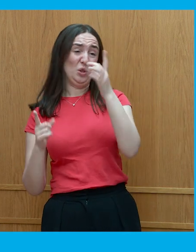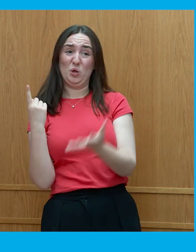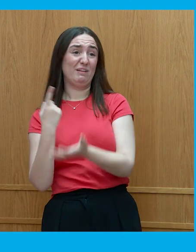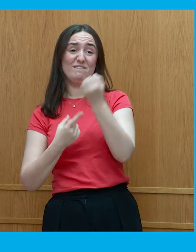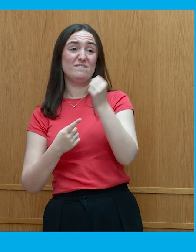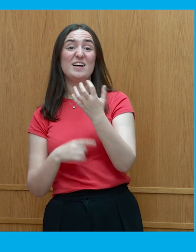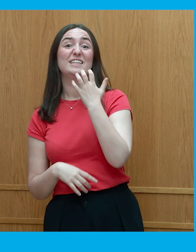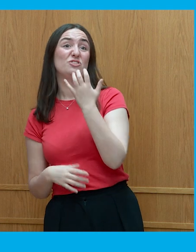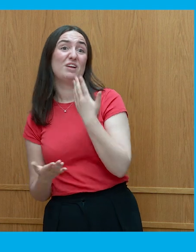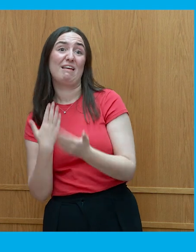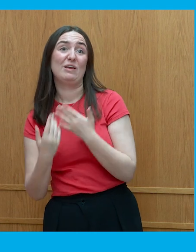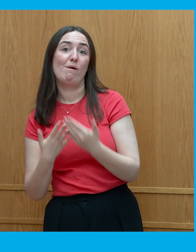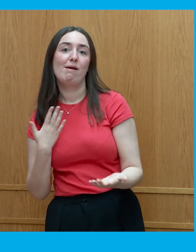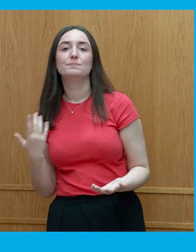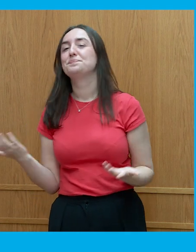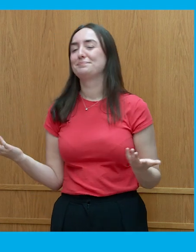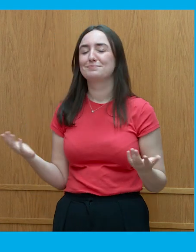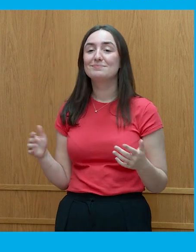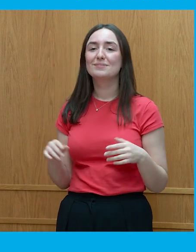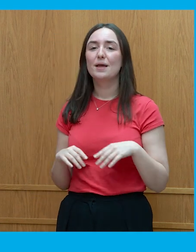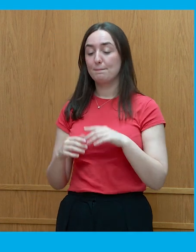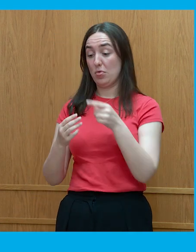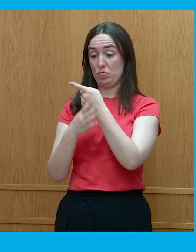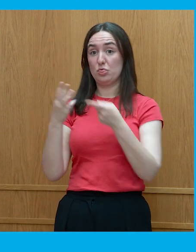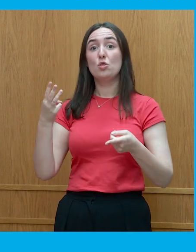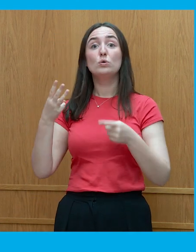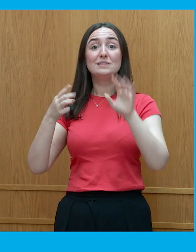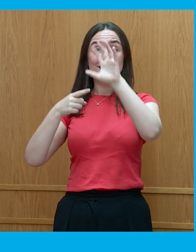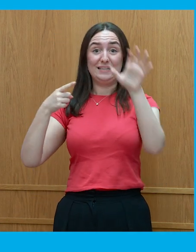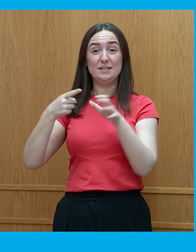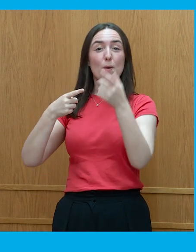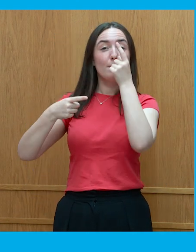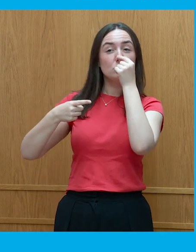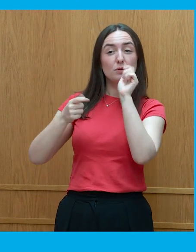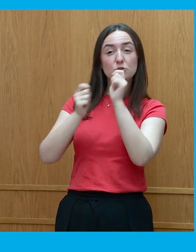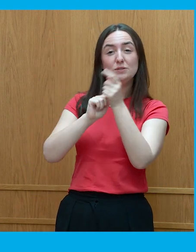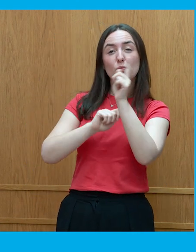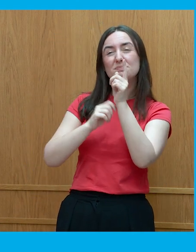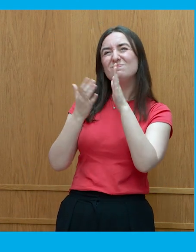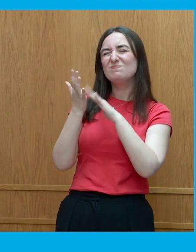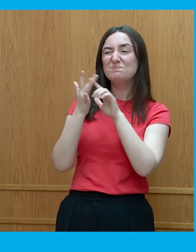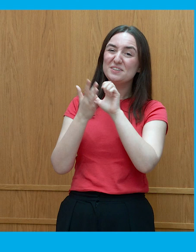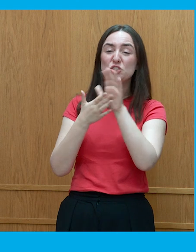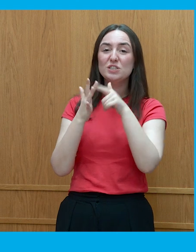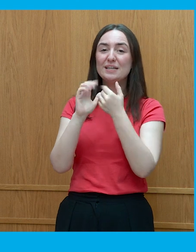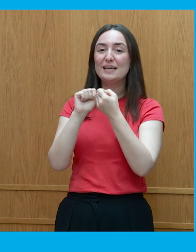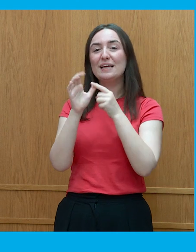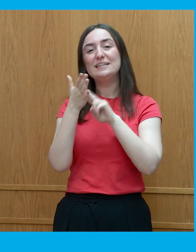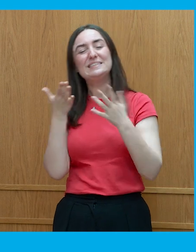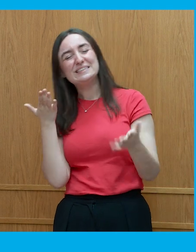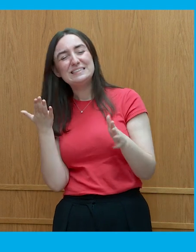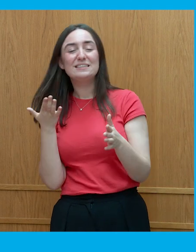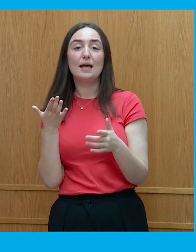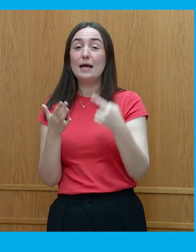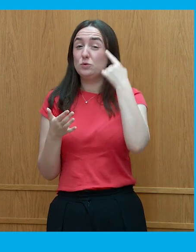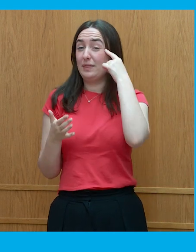Of any of those states, the only one that it could change would be Michigan. I'm not sure it